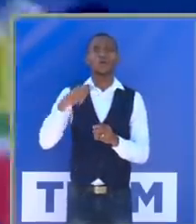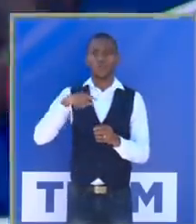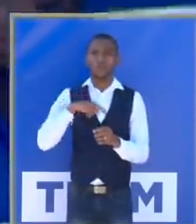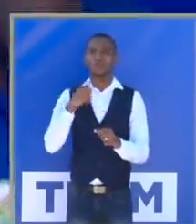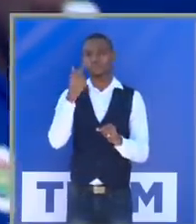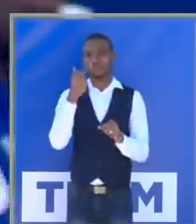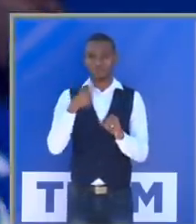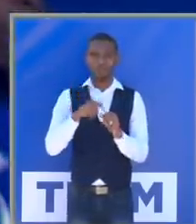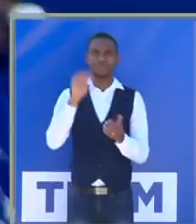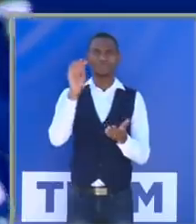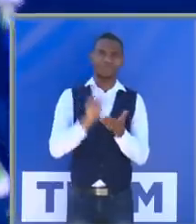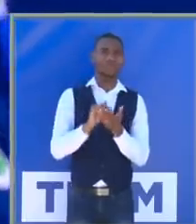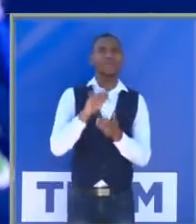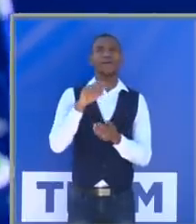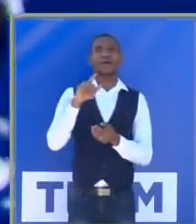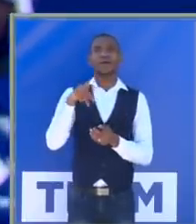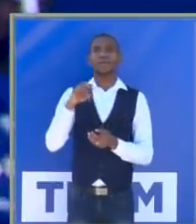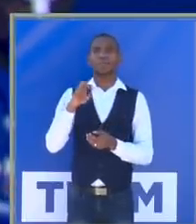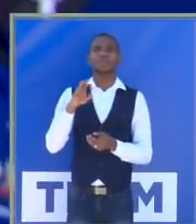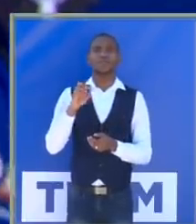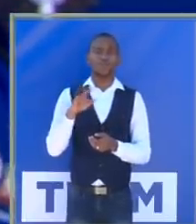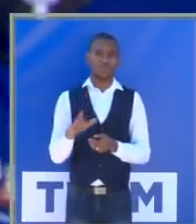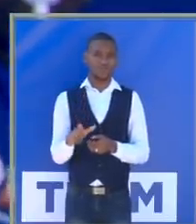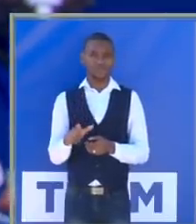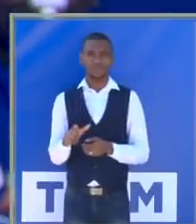re fokotse petrol.